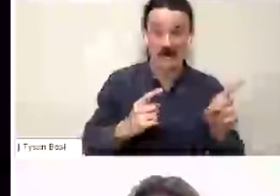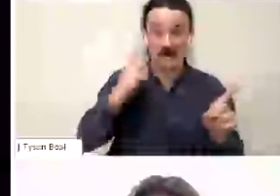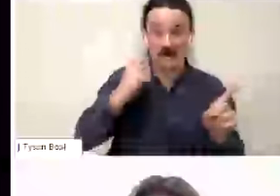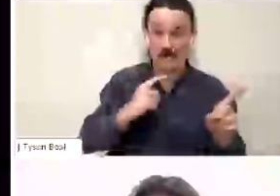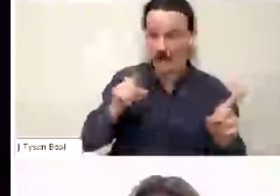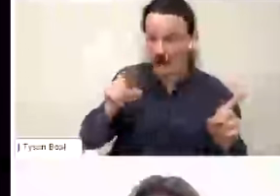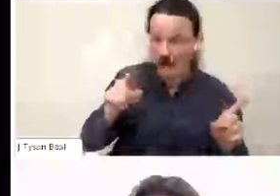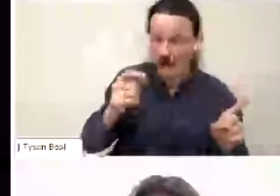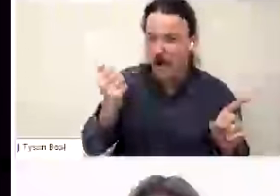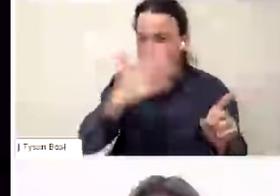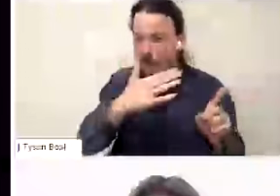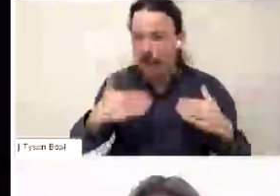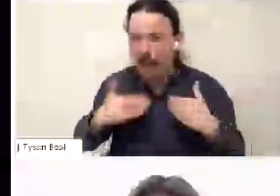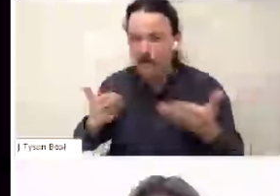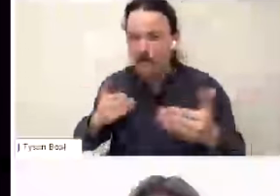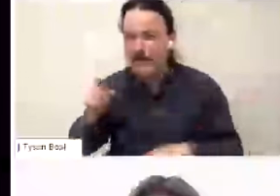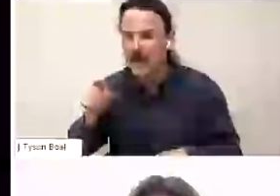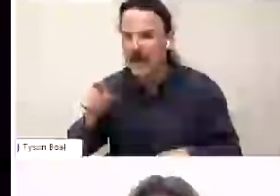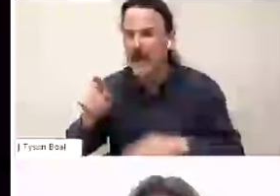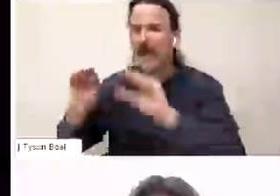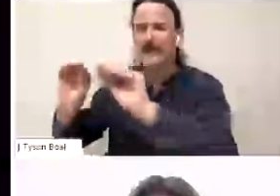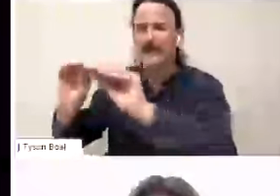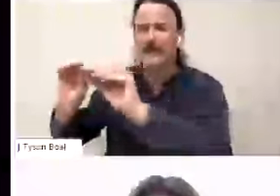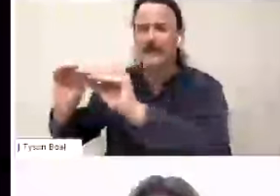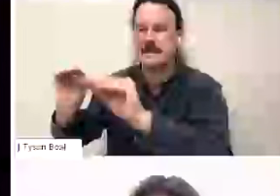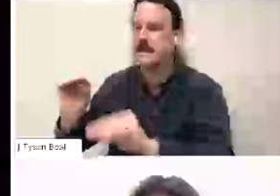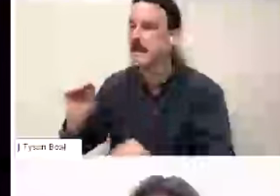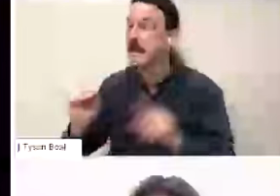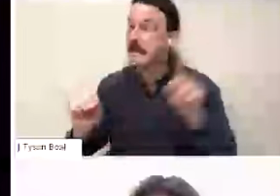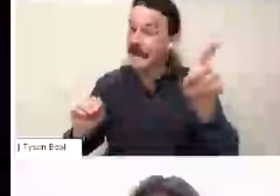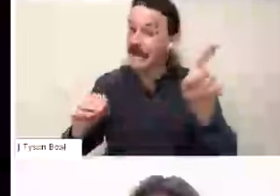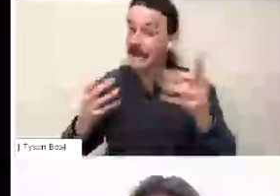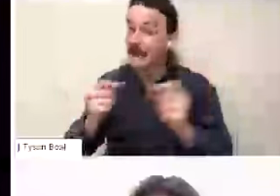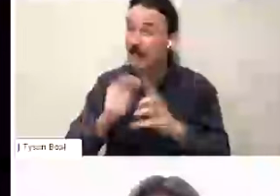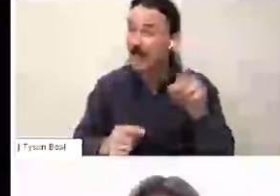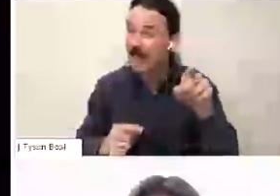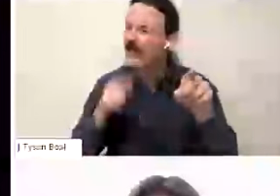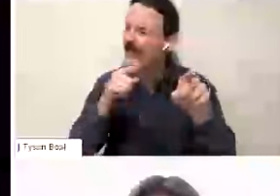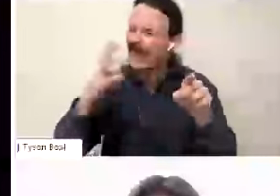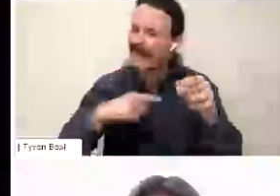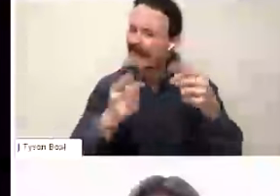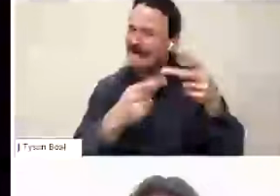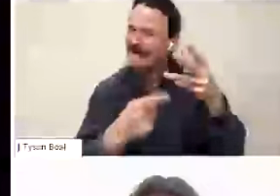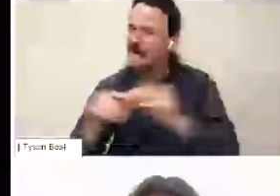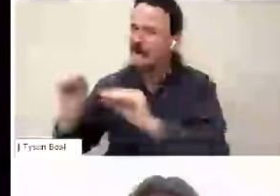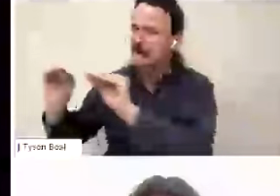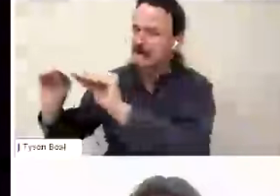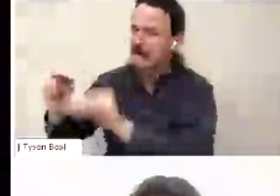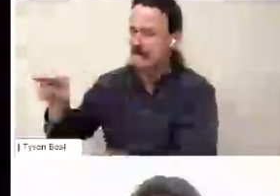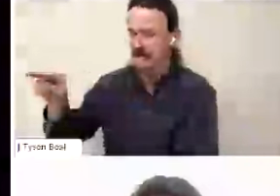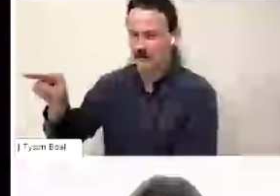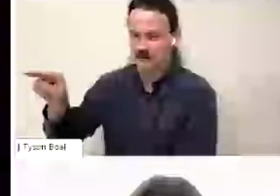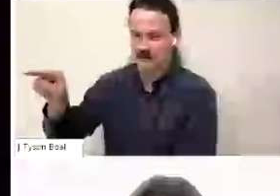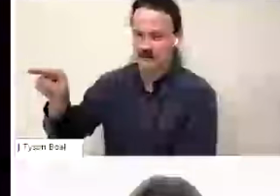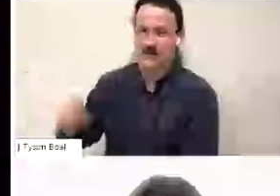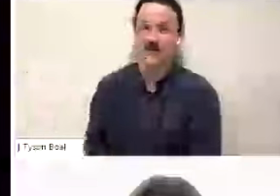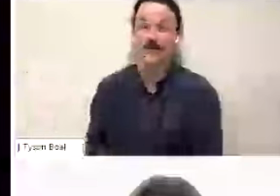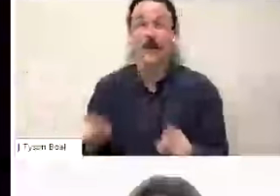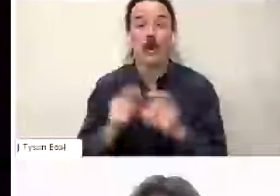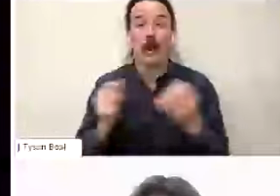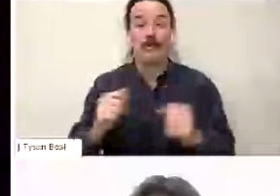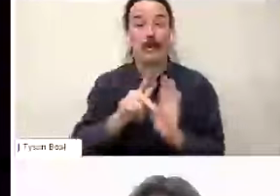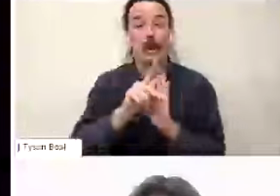health services to better understand the needs of our community members. We also have a policy team.